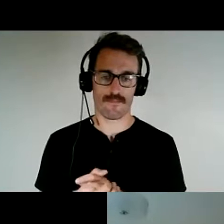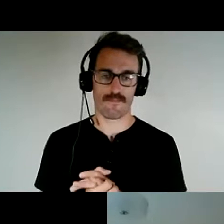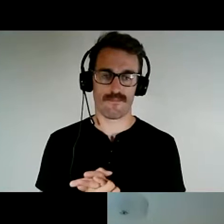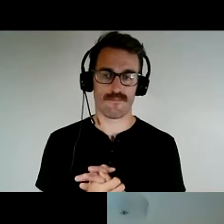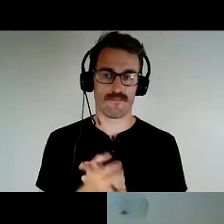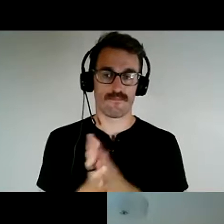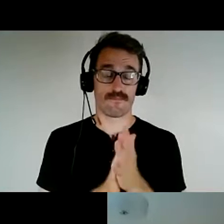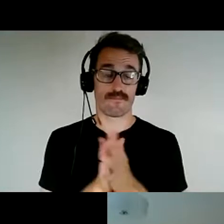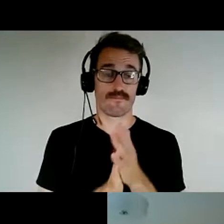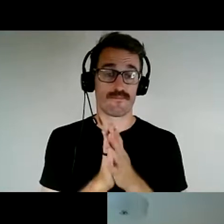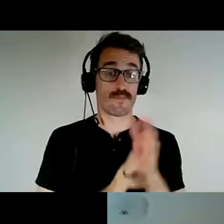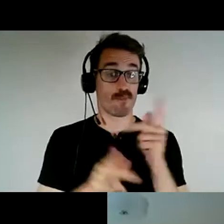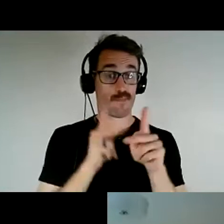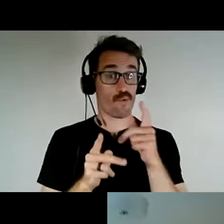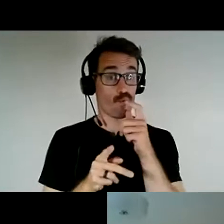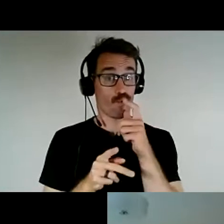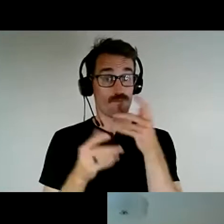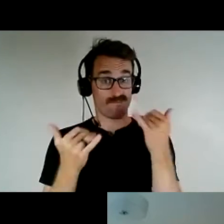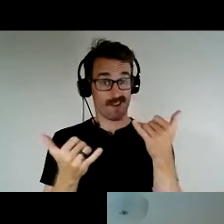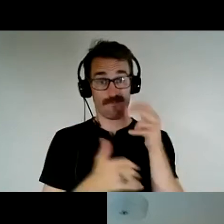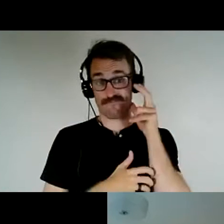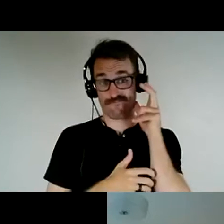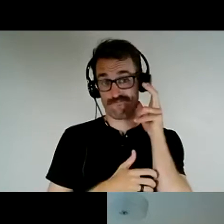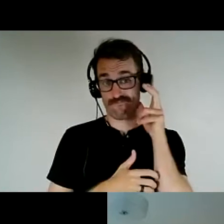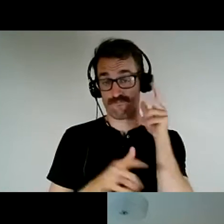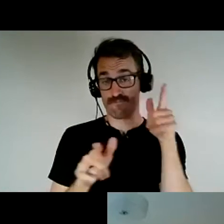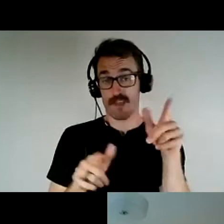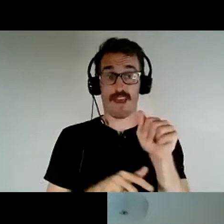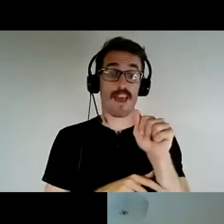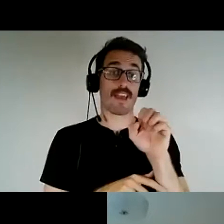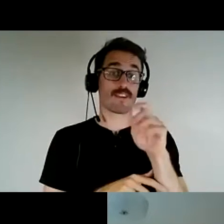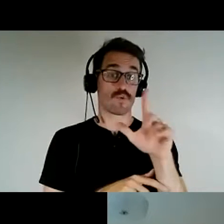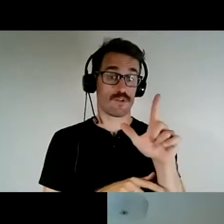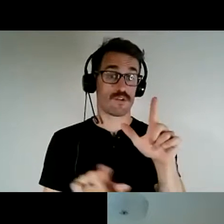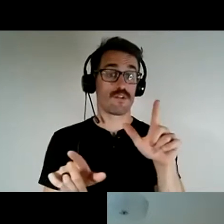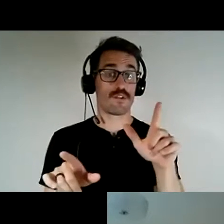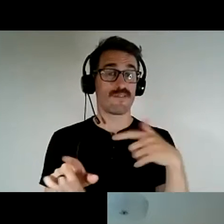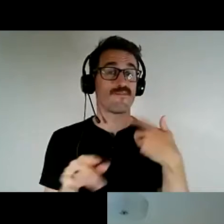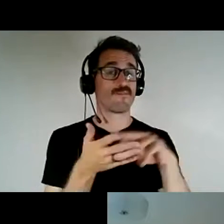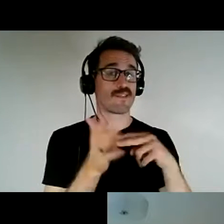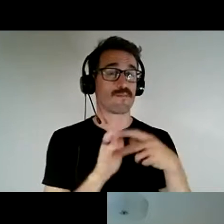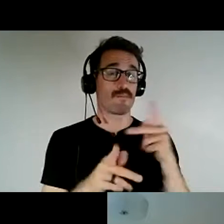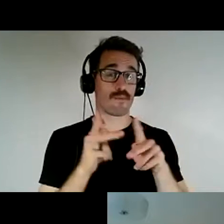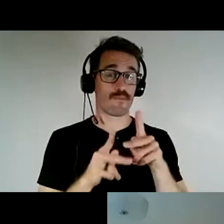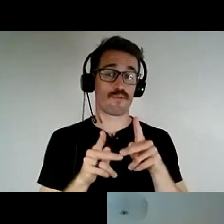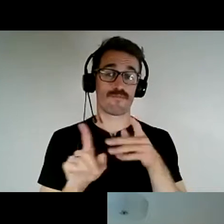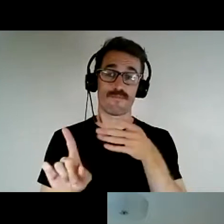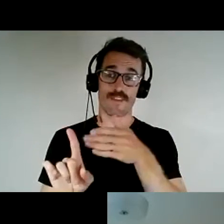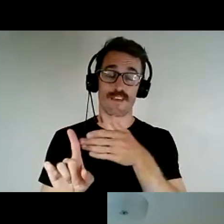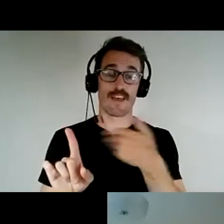who are listening in, asexual refers to people who have a